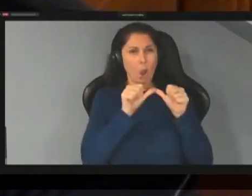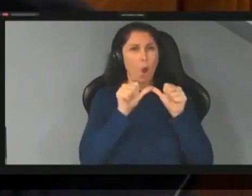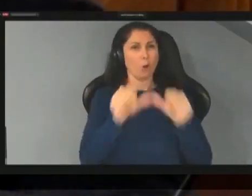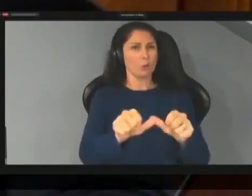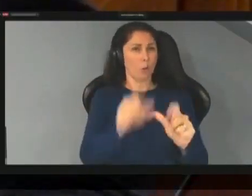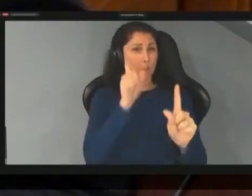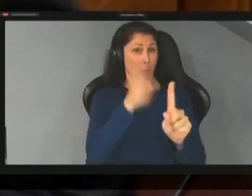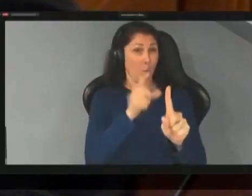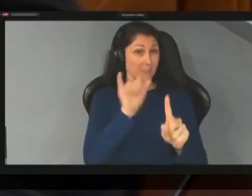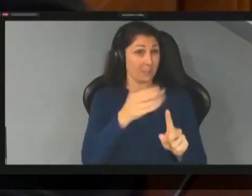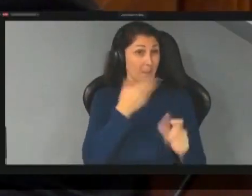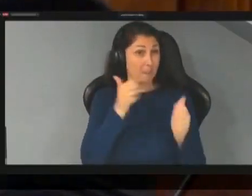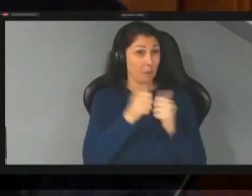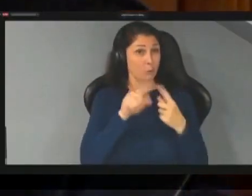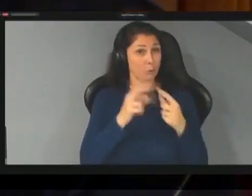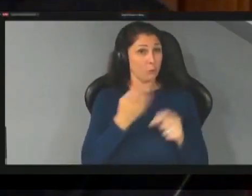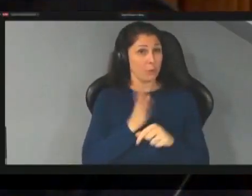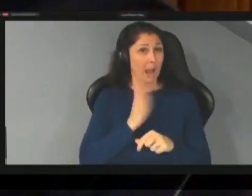to use our resources? Thank you.